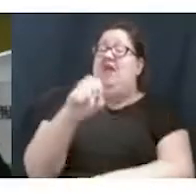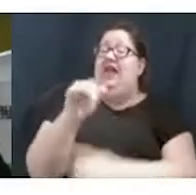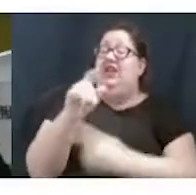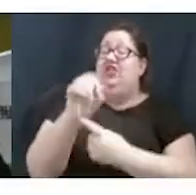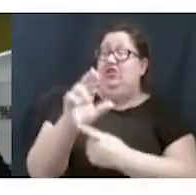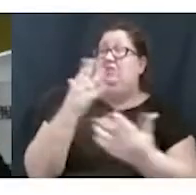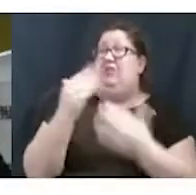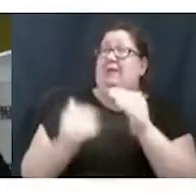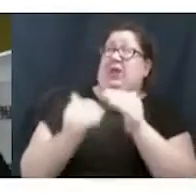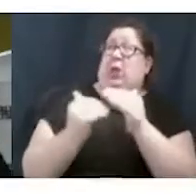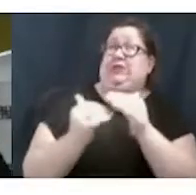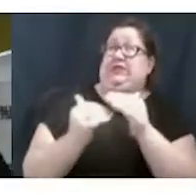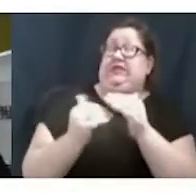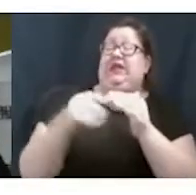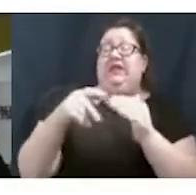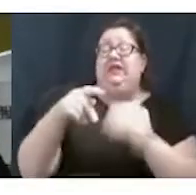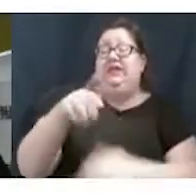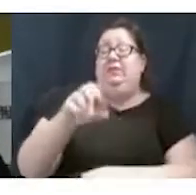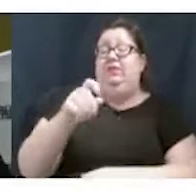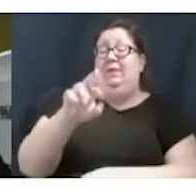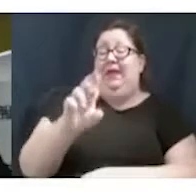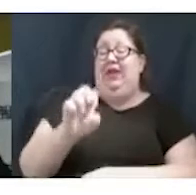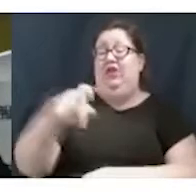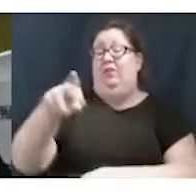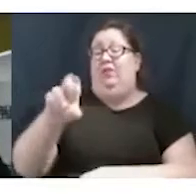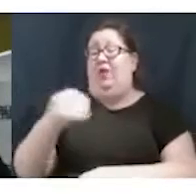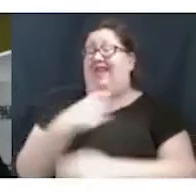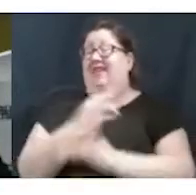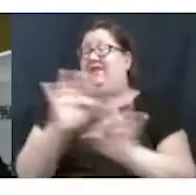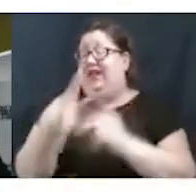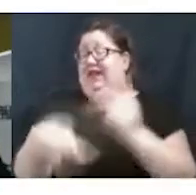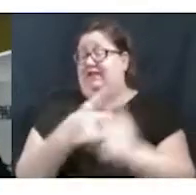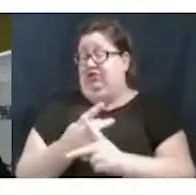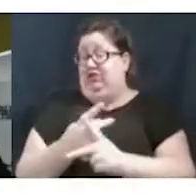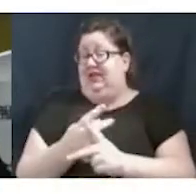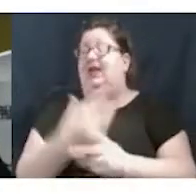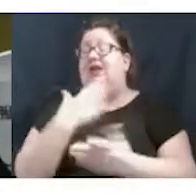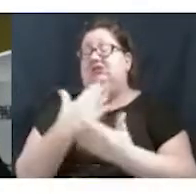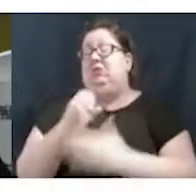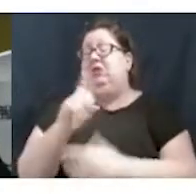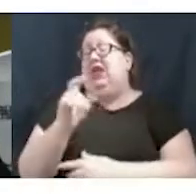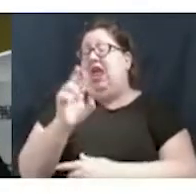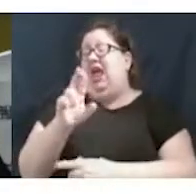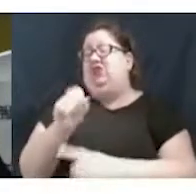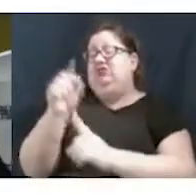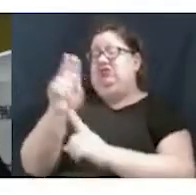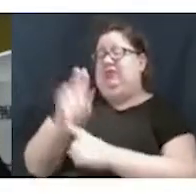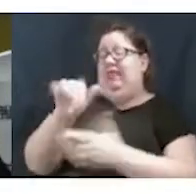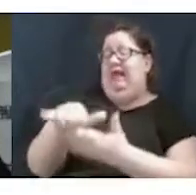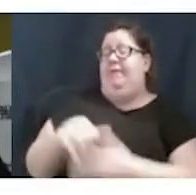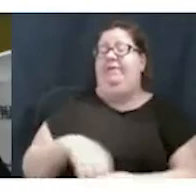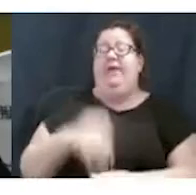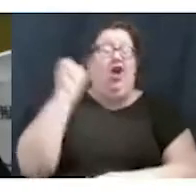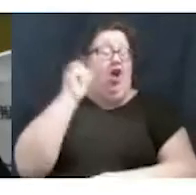list to Premiere Pro that has a free version. And I have some good editors that use that. With audio, it's a little